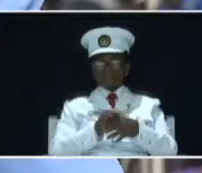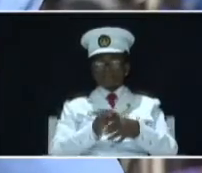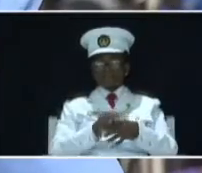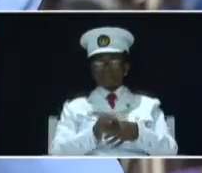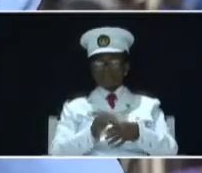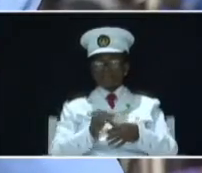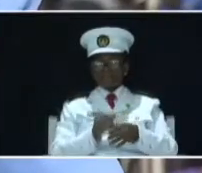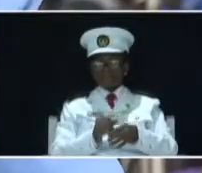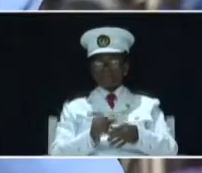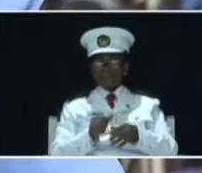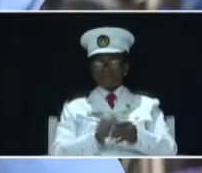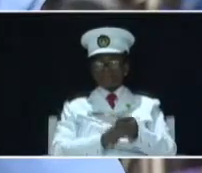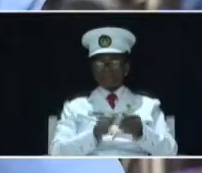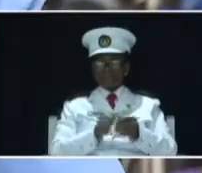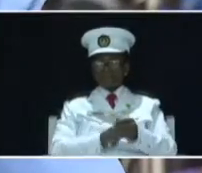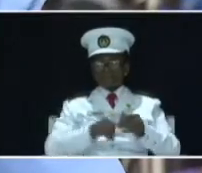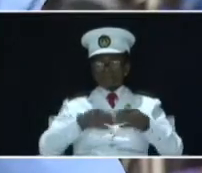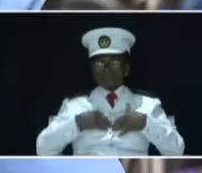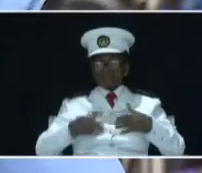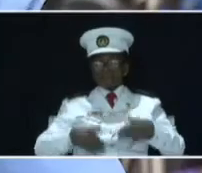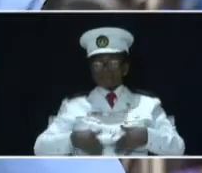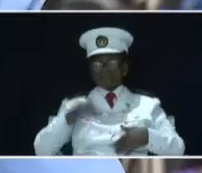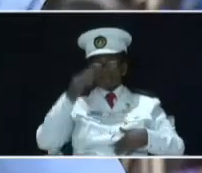birds love bread.